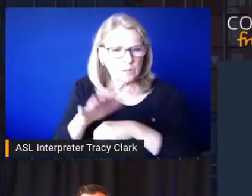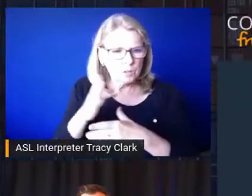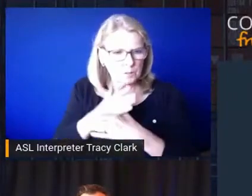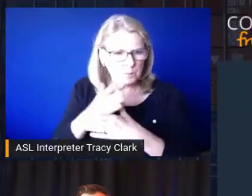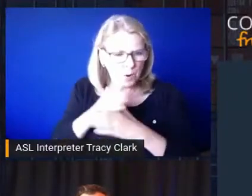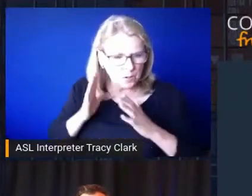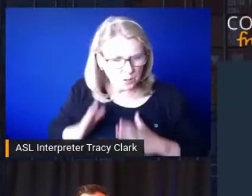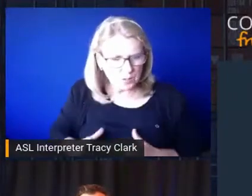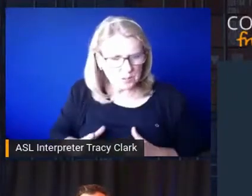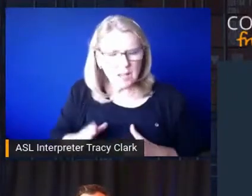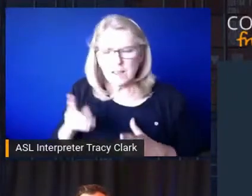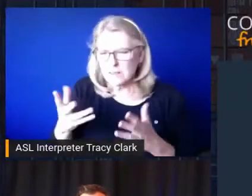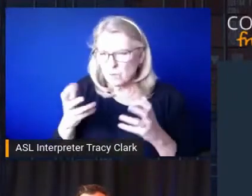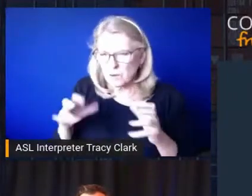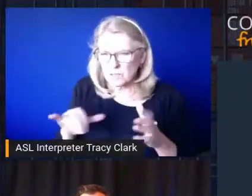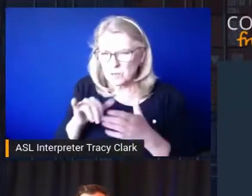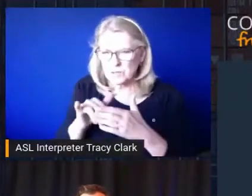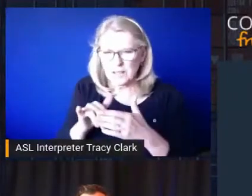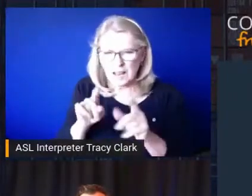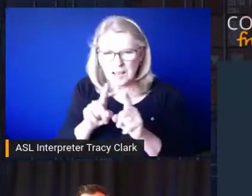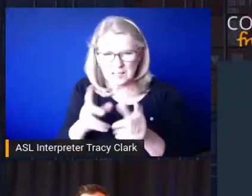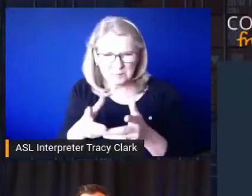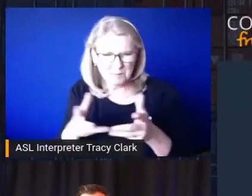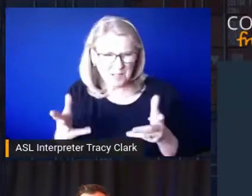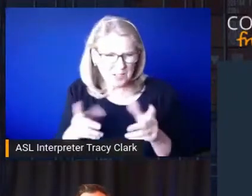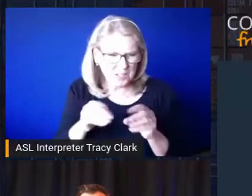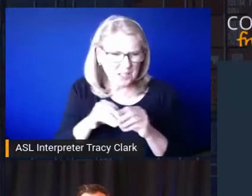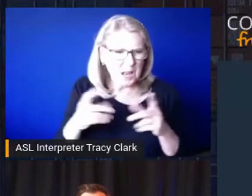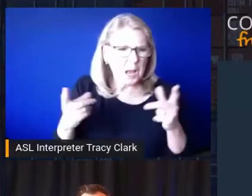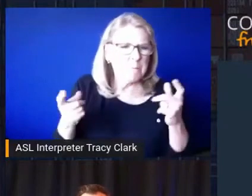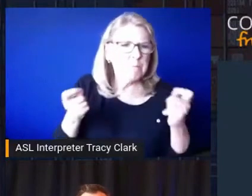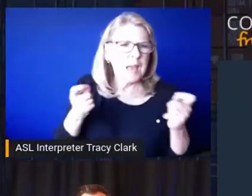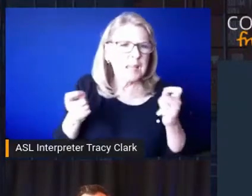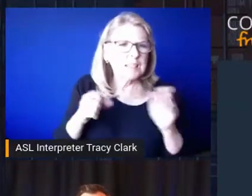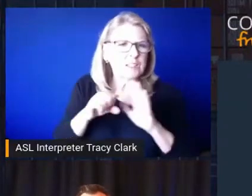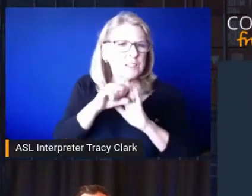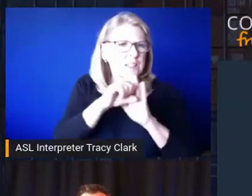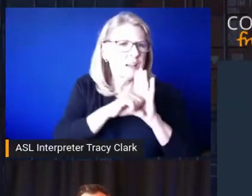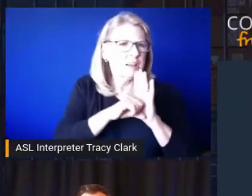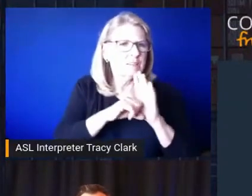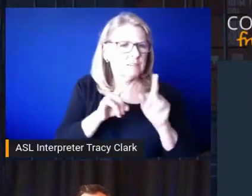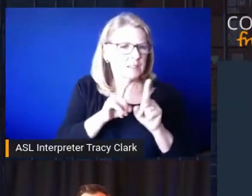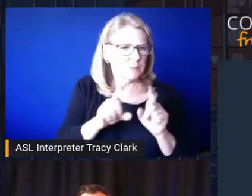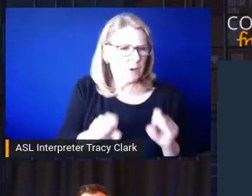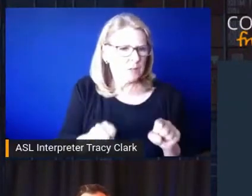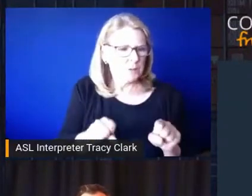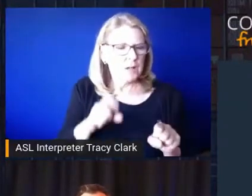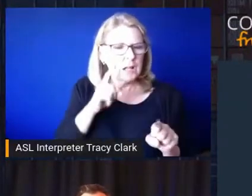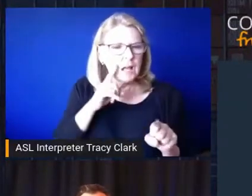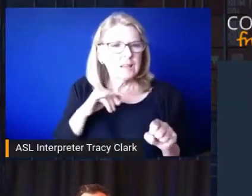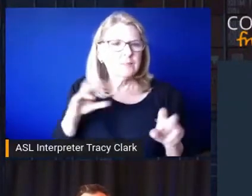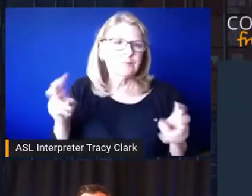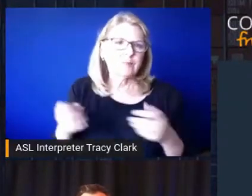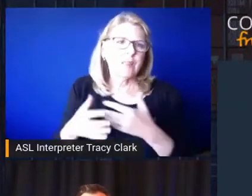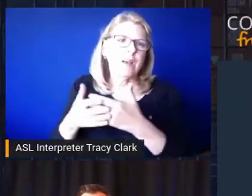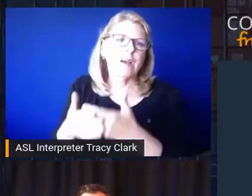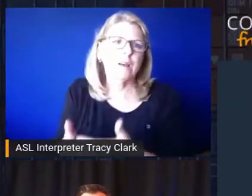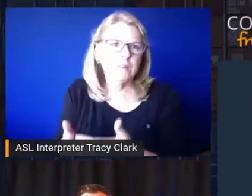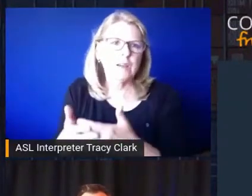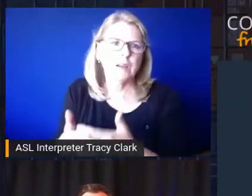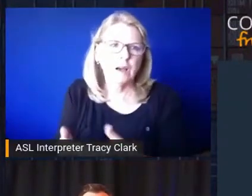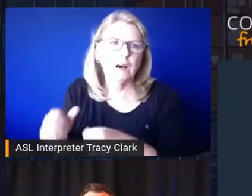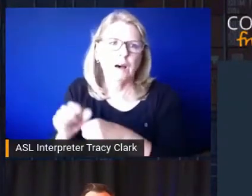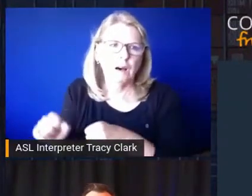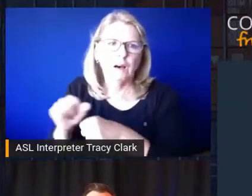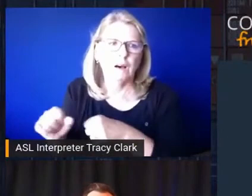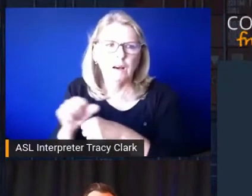to do this in as much of a managed state as possible. Like they want to take that heavy lifting off of them. And by having this